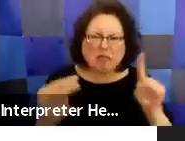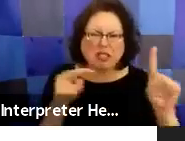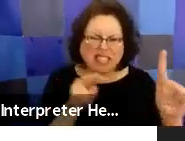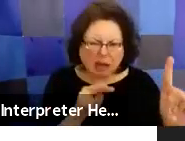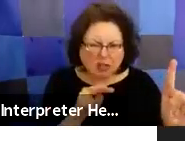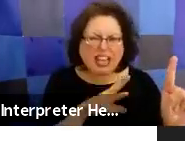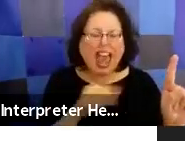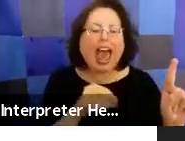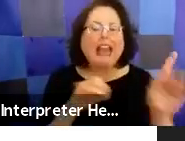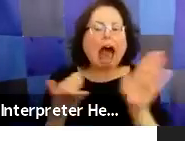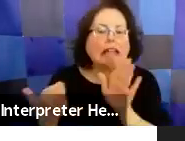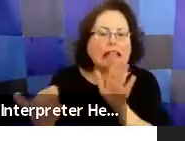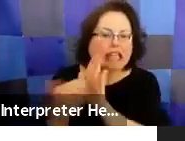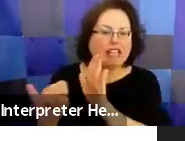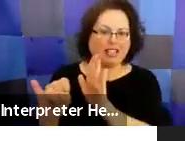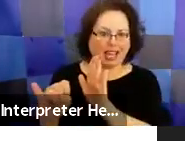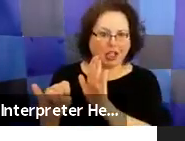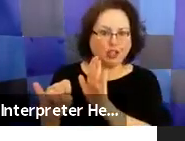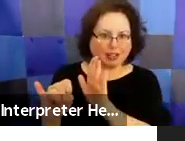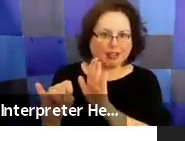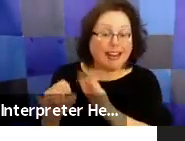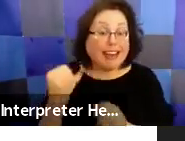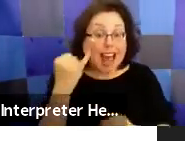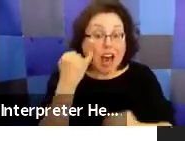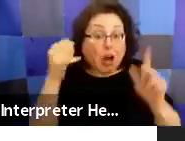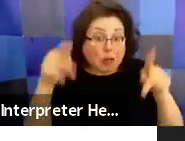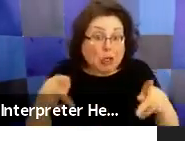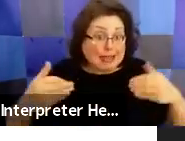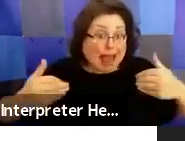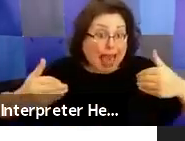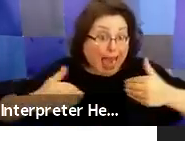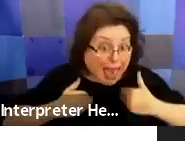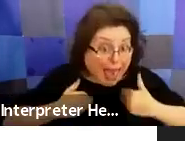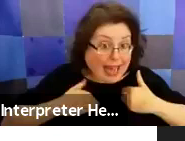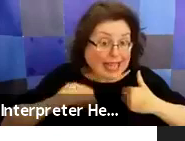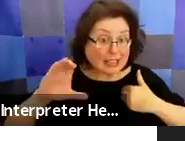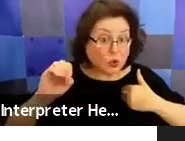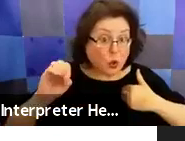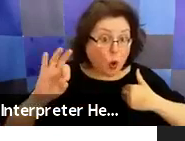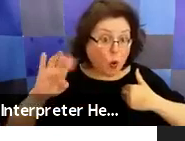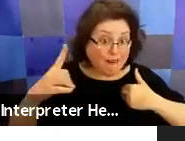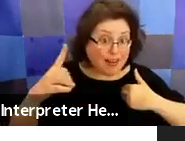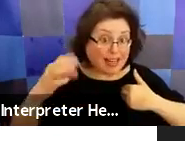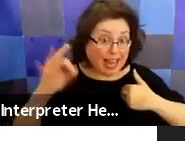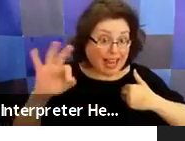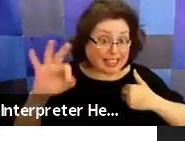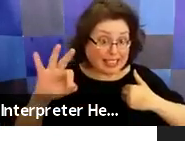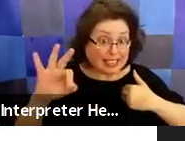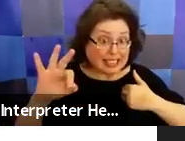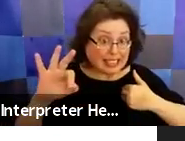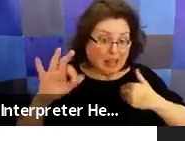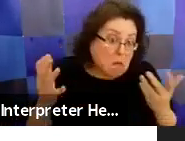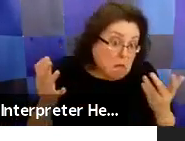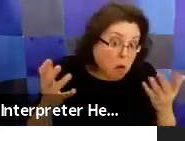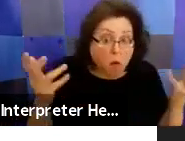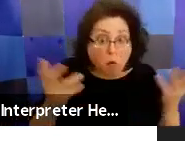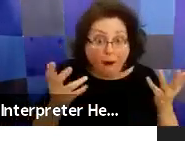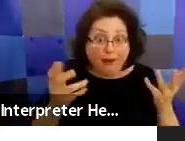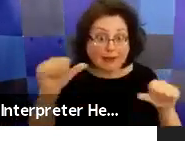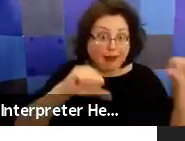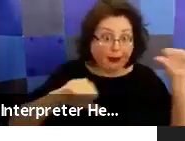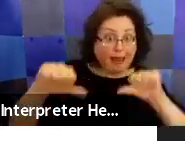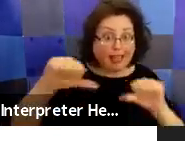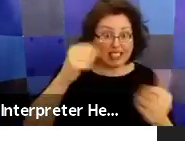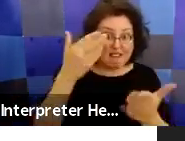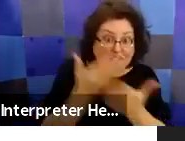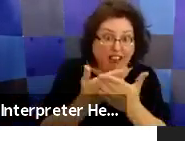actual identification that if a person does have COVID-19, what is science and